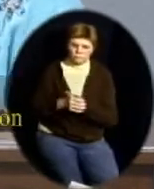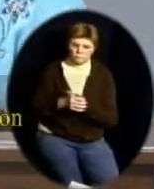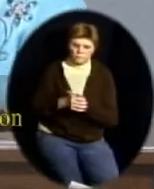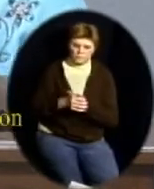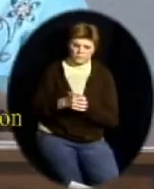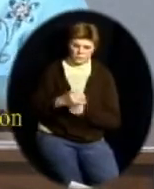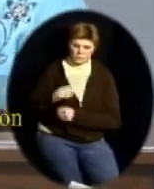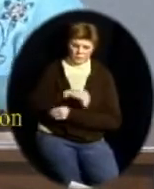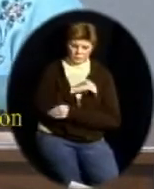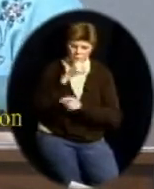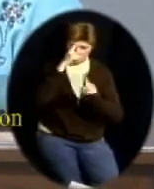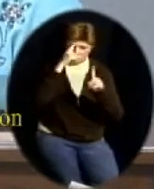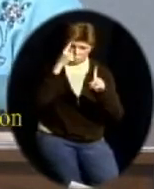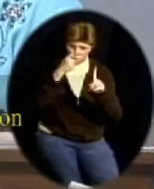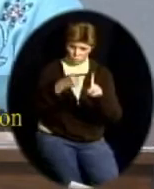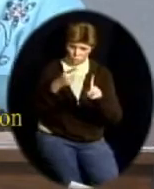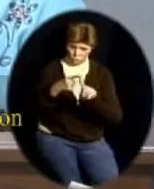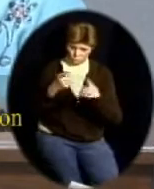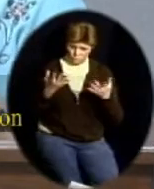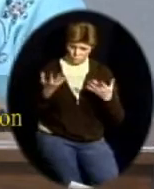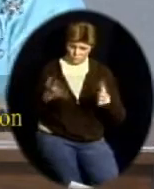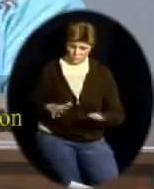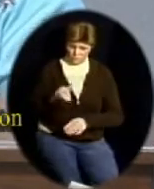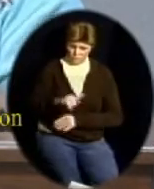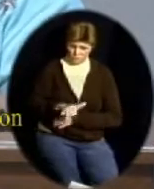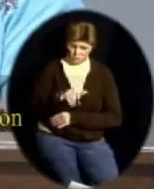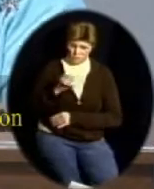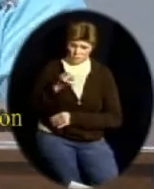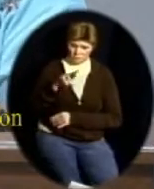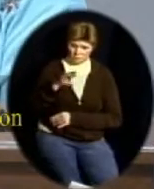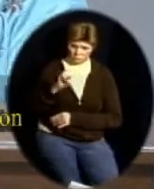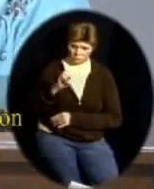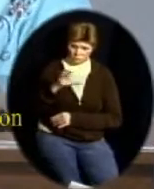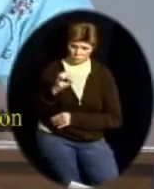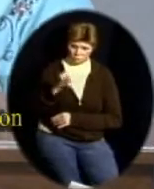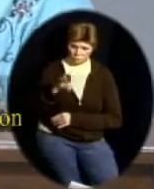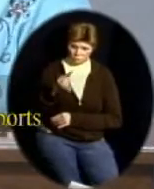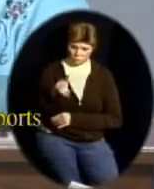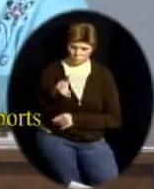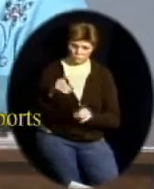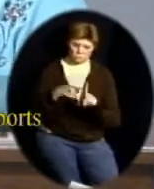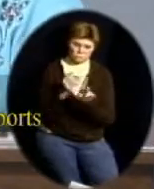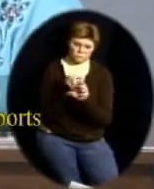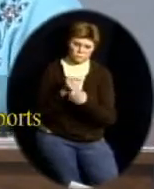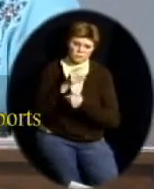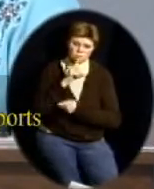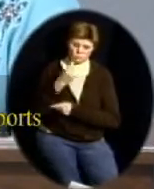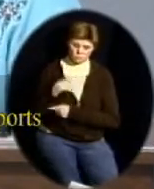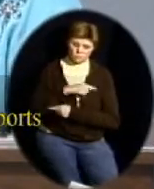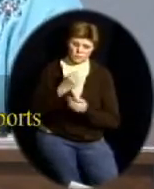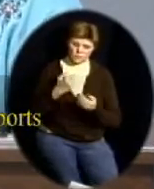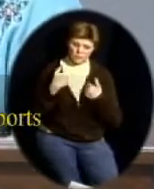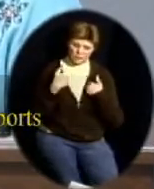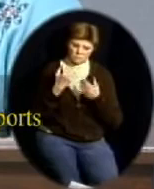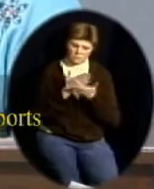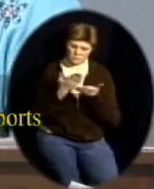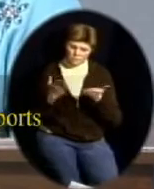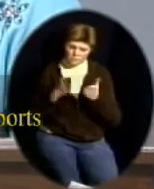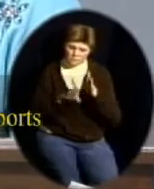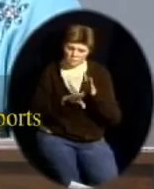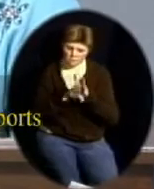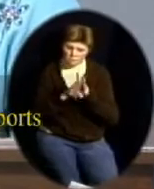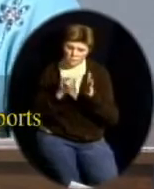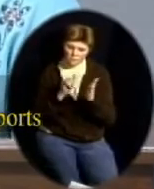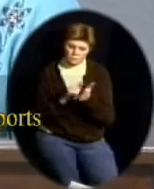the long run as we finish up the scorecard is to project those targets out to 2010, to have those measures that far out. The color coding